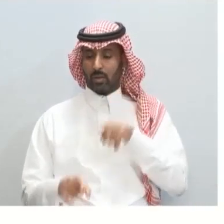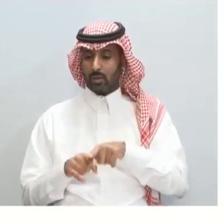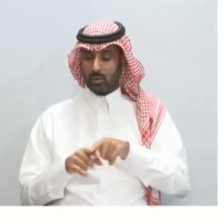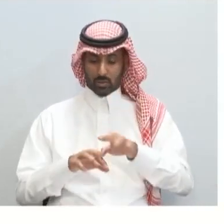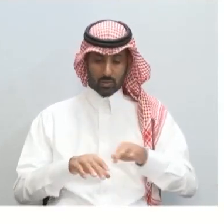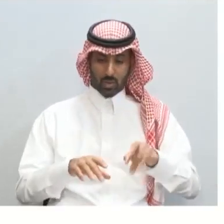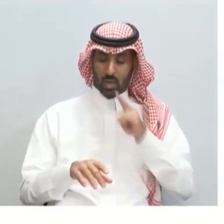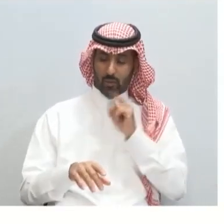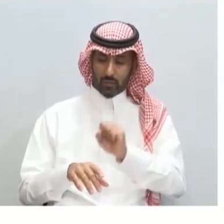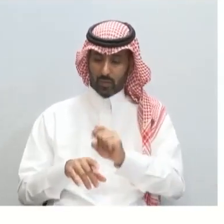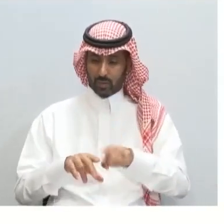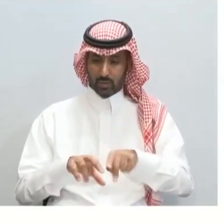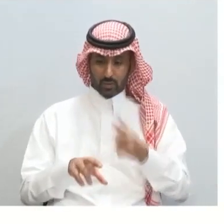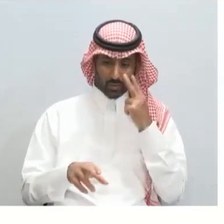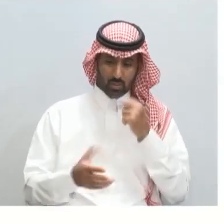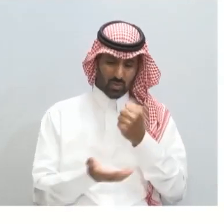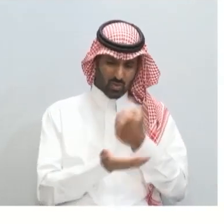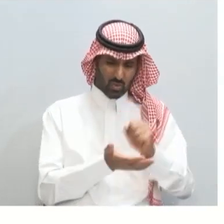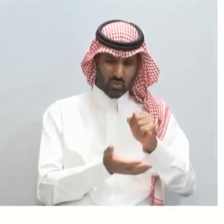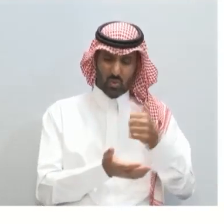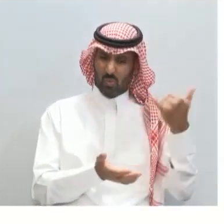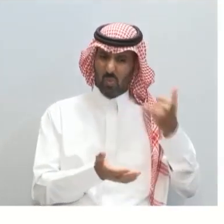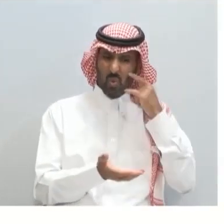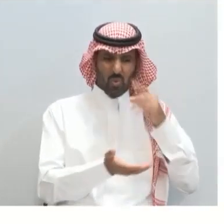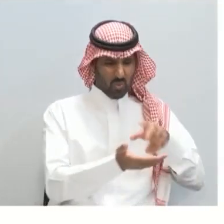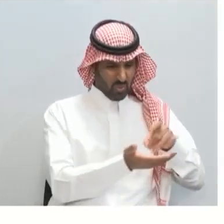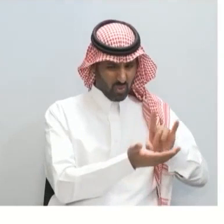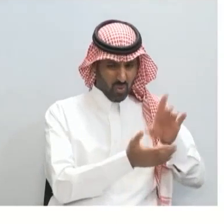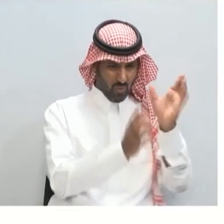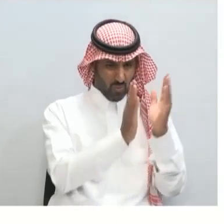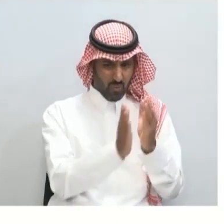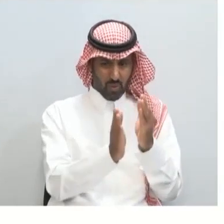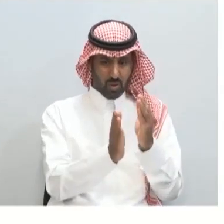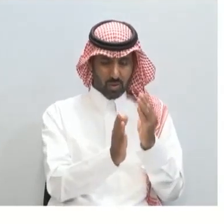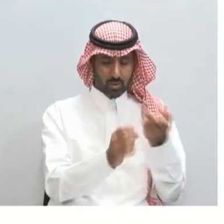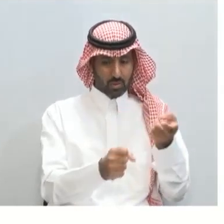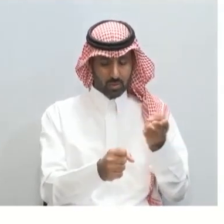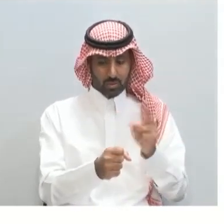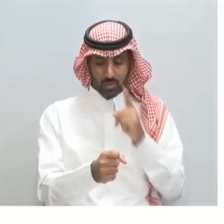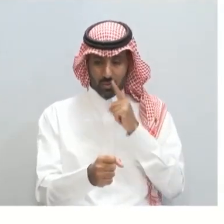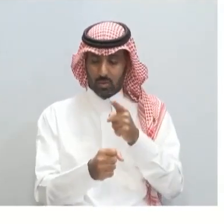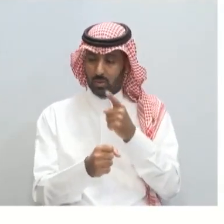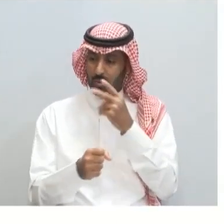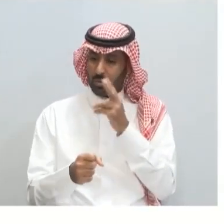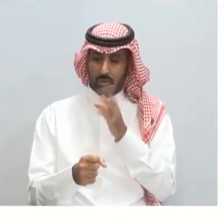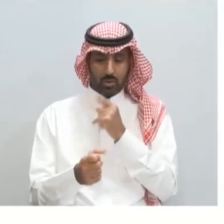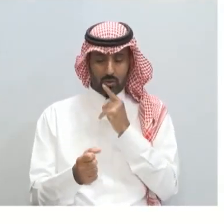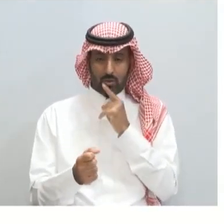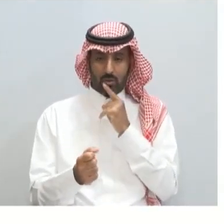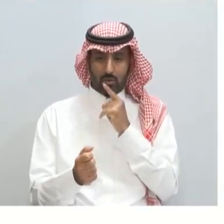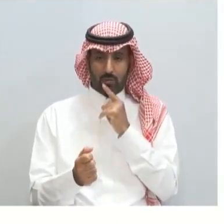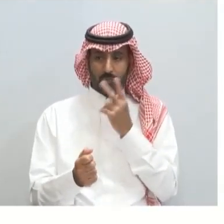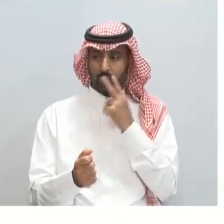computer and accidentally deletes an important file he he decided not to tell his